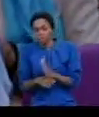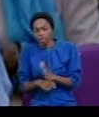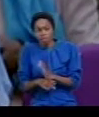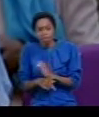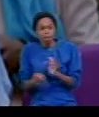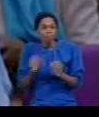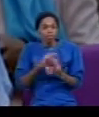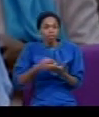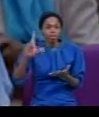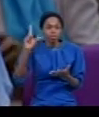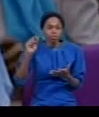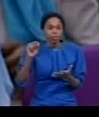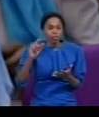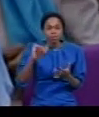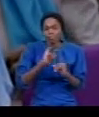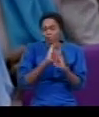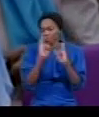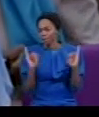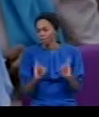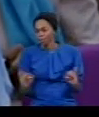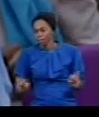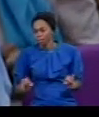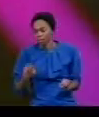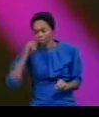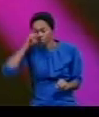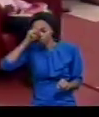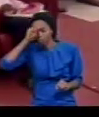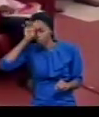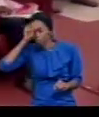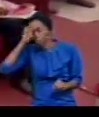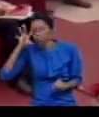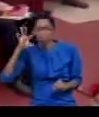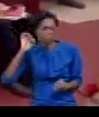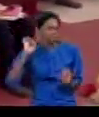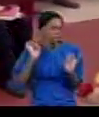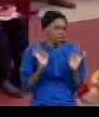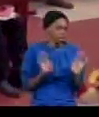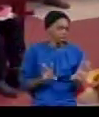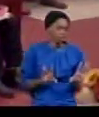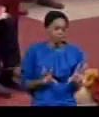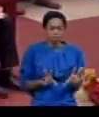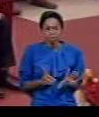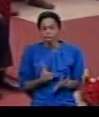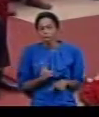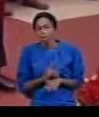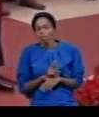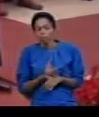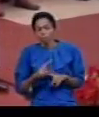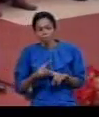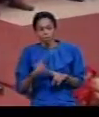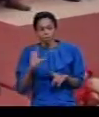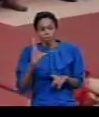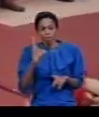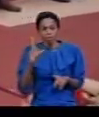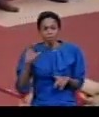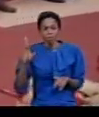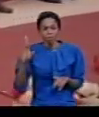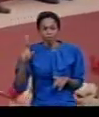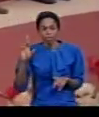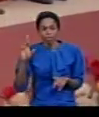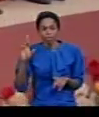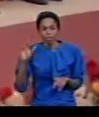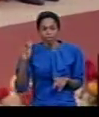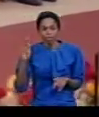says idolatry and witchcraft and hatred and variance, emulations, wrath, strife,